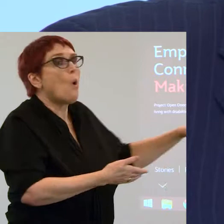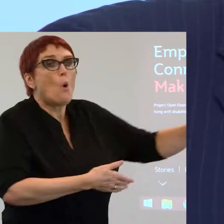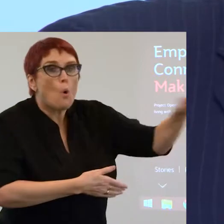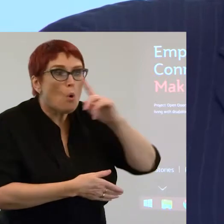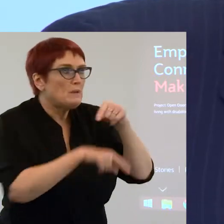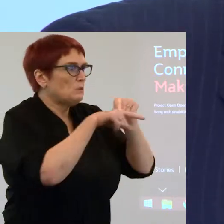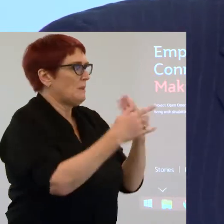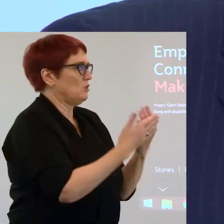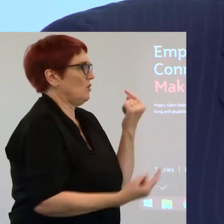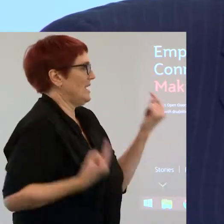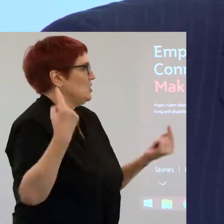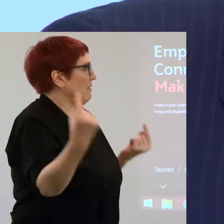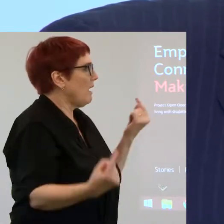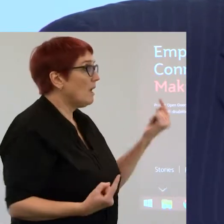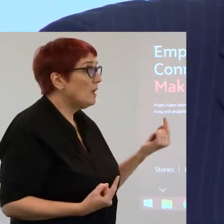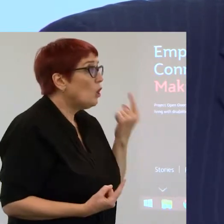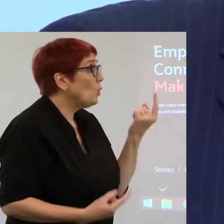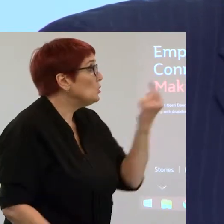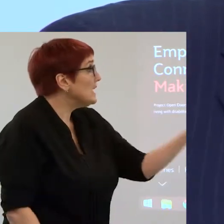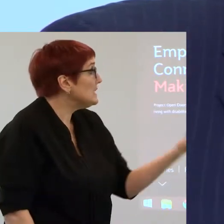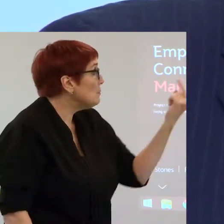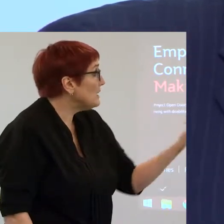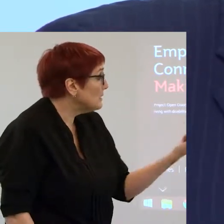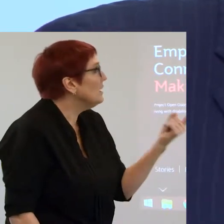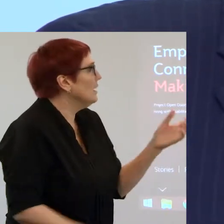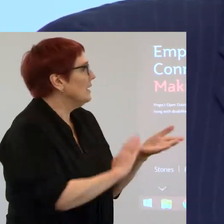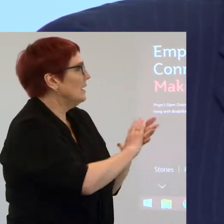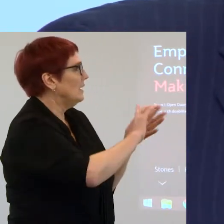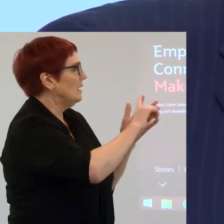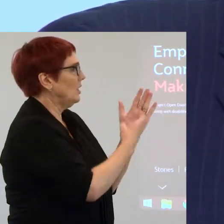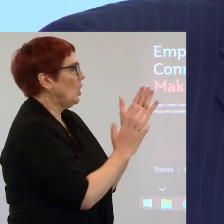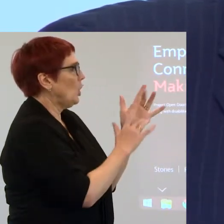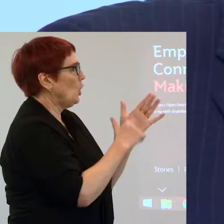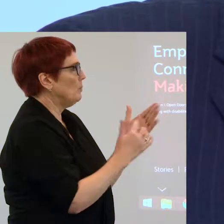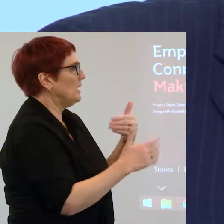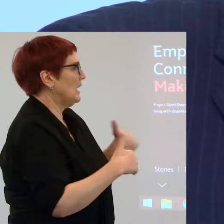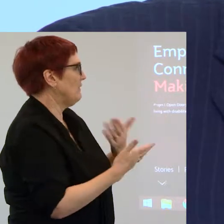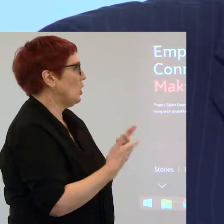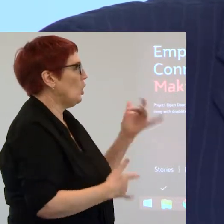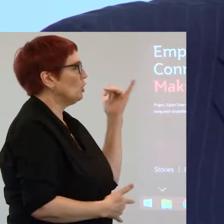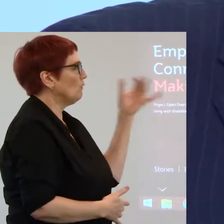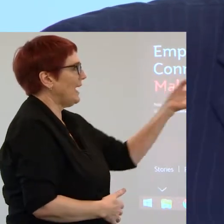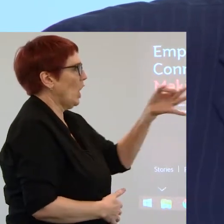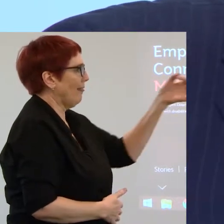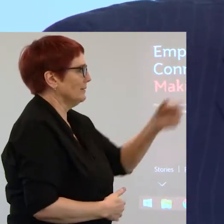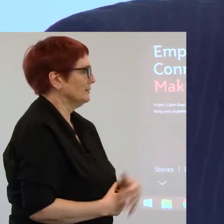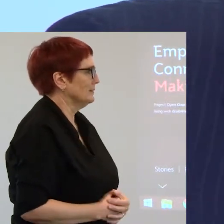interdependent. If anyone was independent, they'd be a hermit on Green Island.